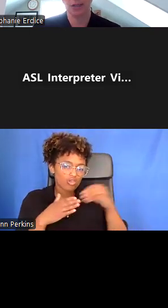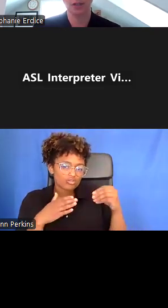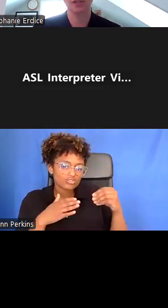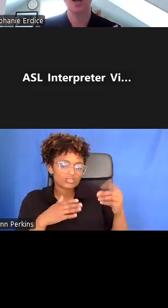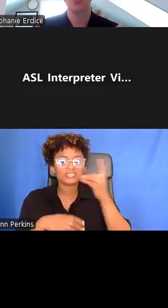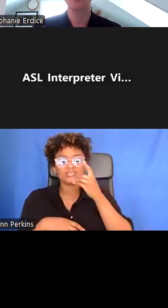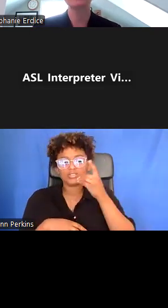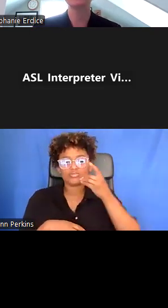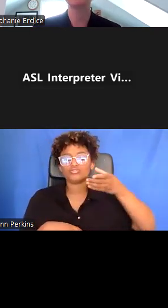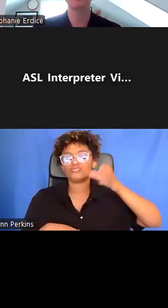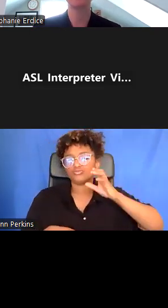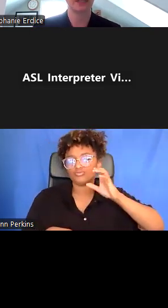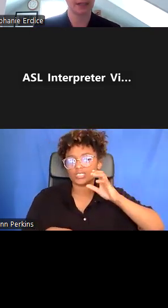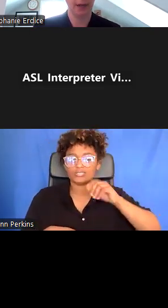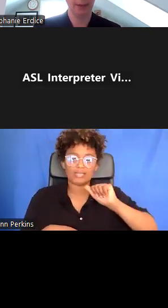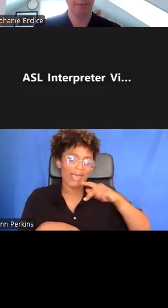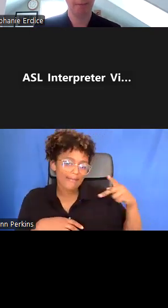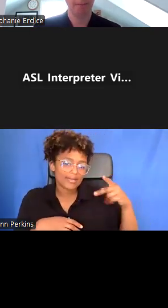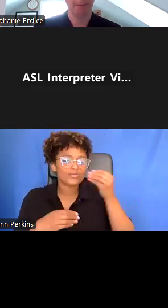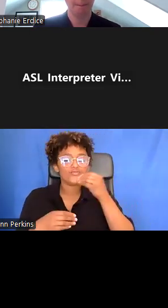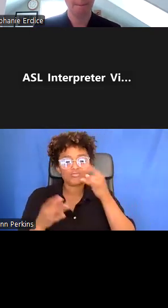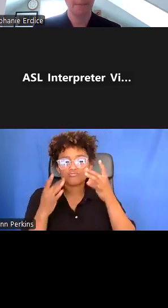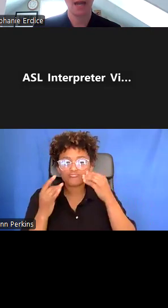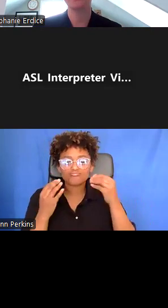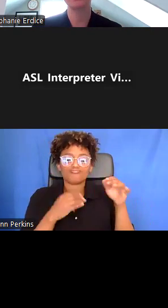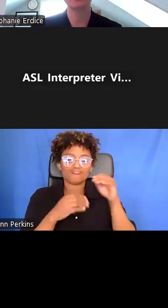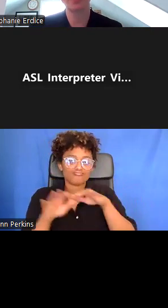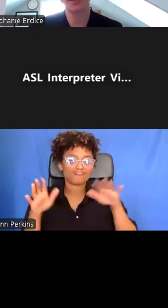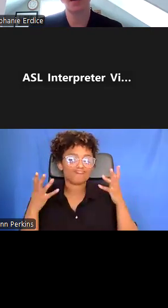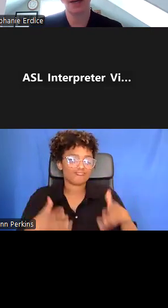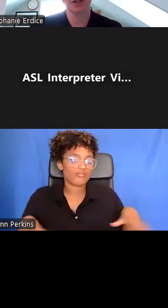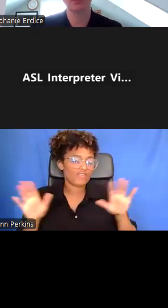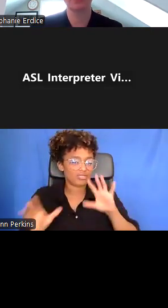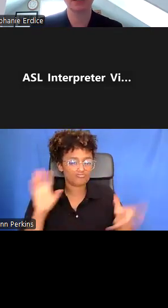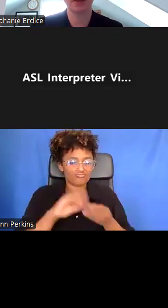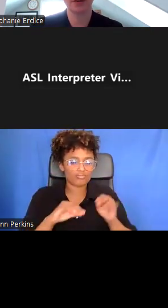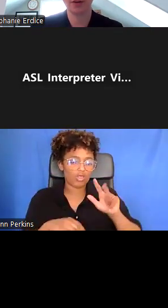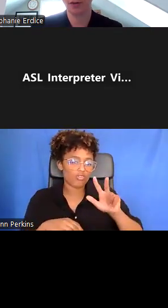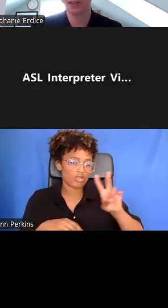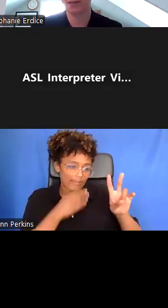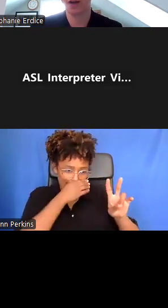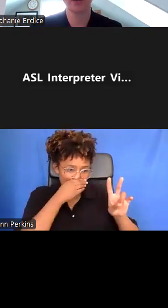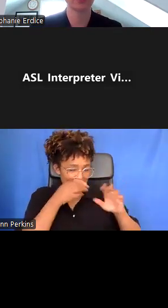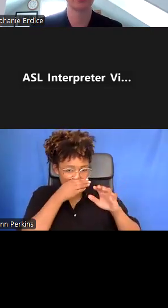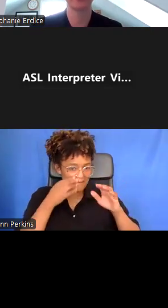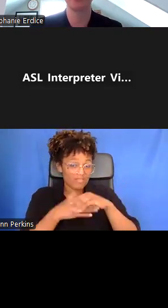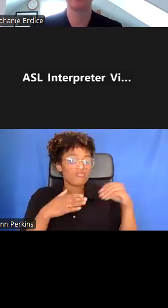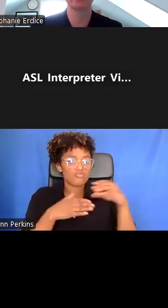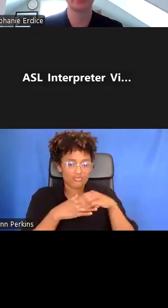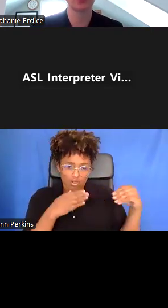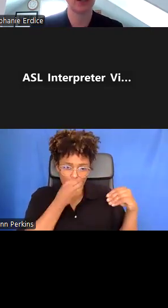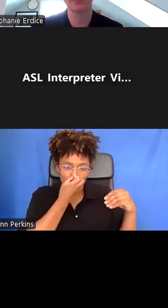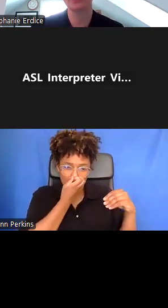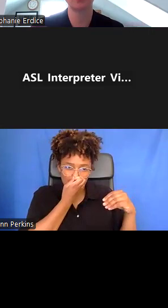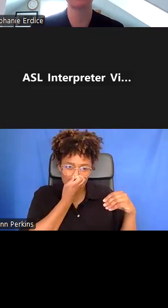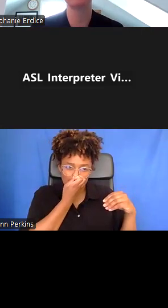and appetizers. What's an appropriate tip? And if you are like, oh my gosh, I would never spend $37, or you're like, oh,